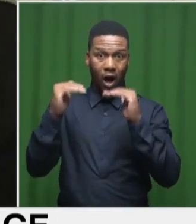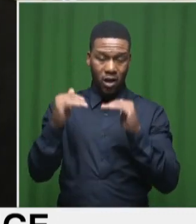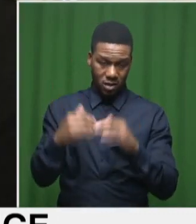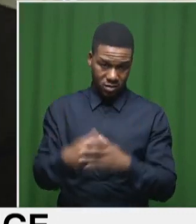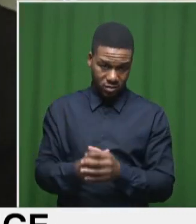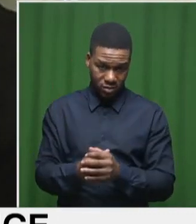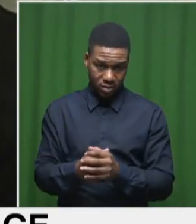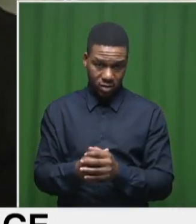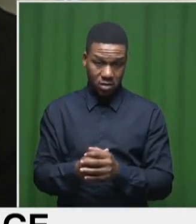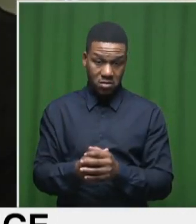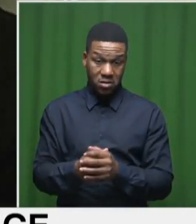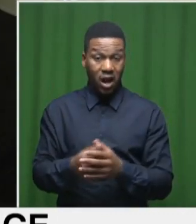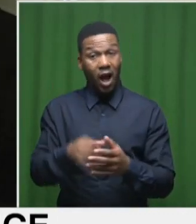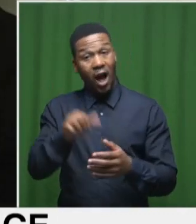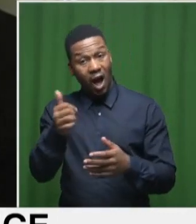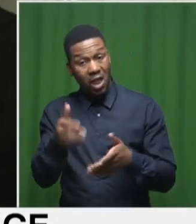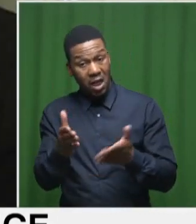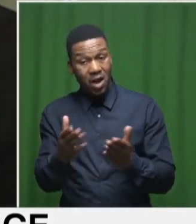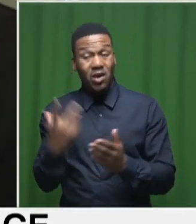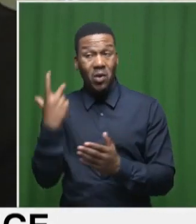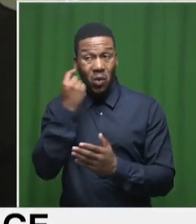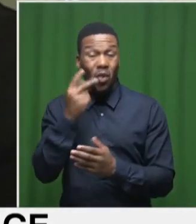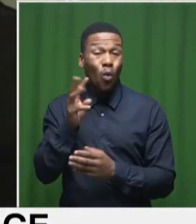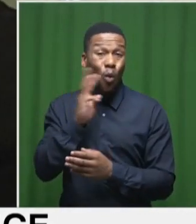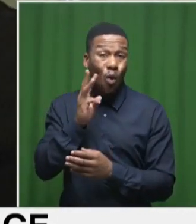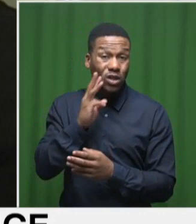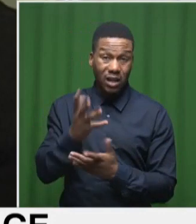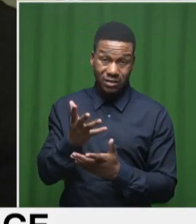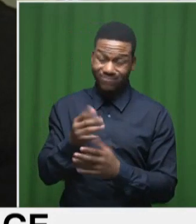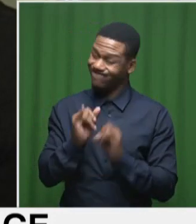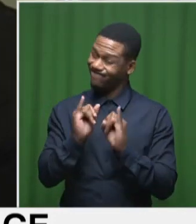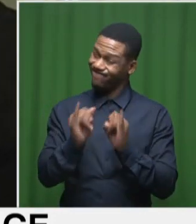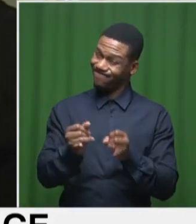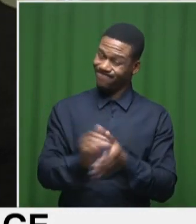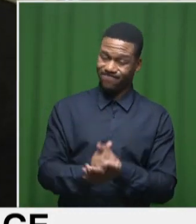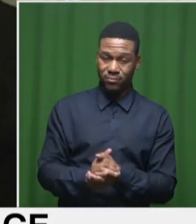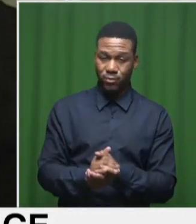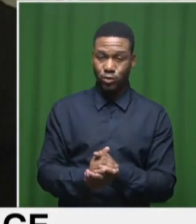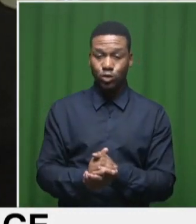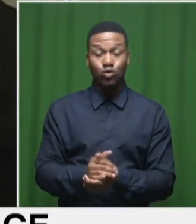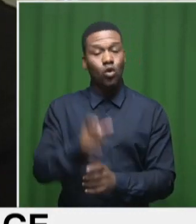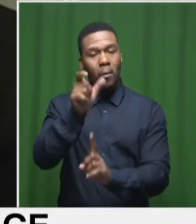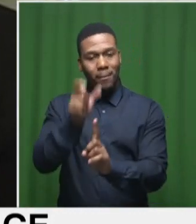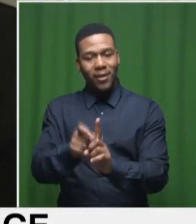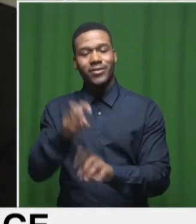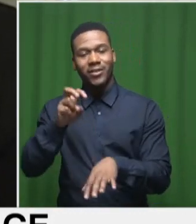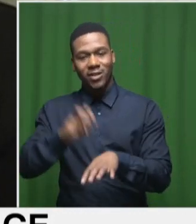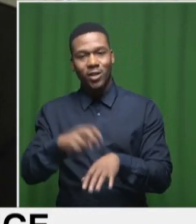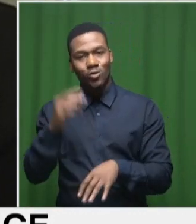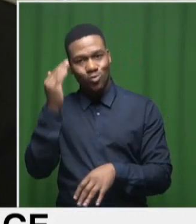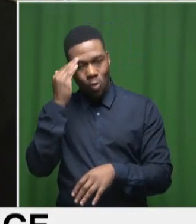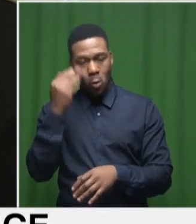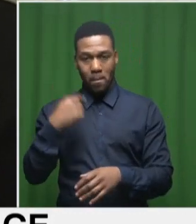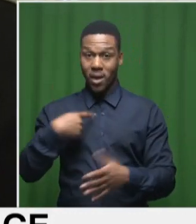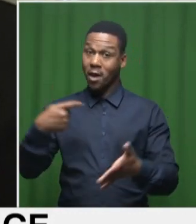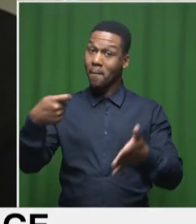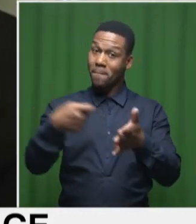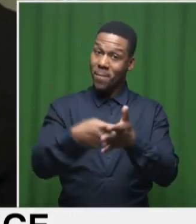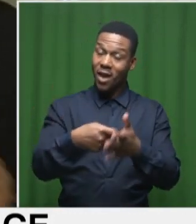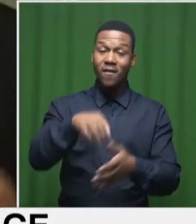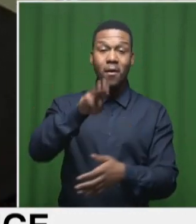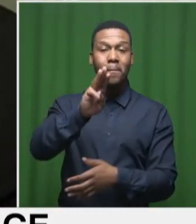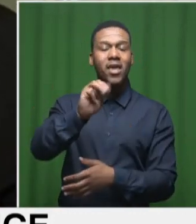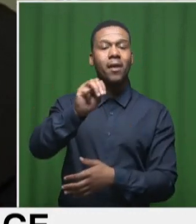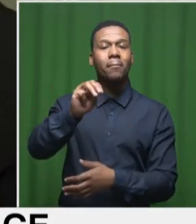water. So it's up to patients to also understand, well, I pay a different price for the BMW and